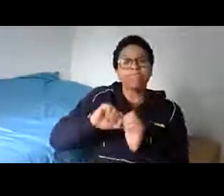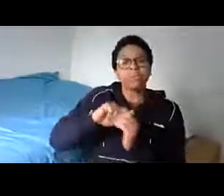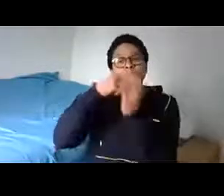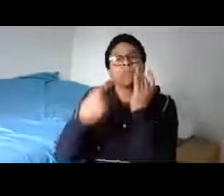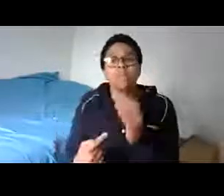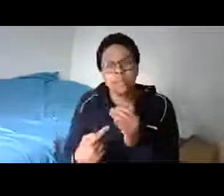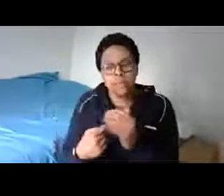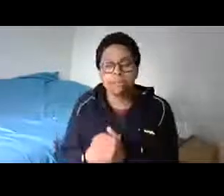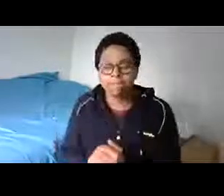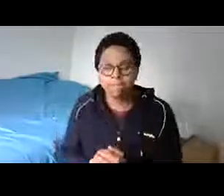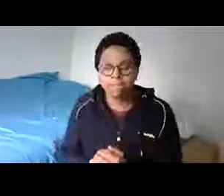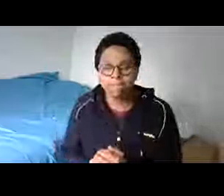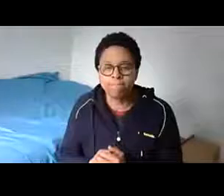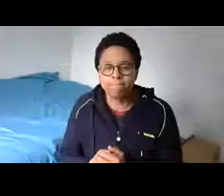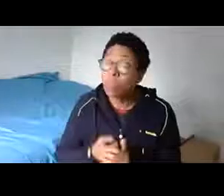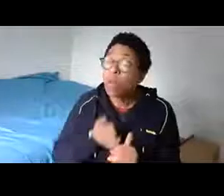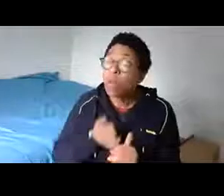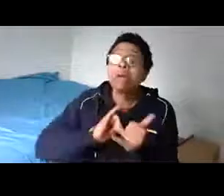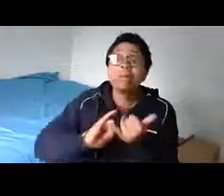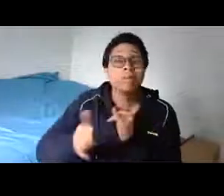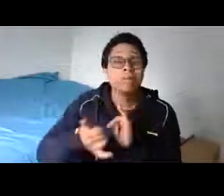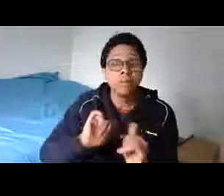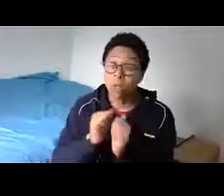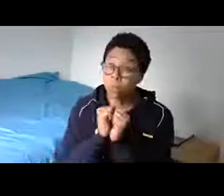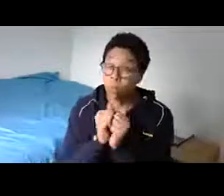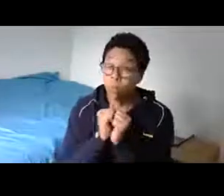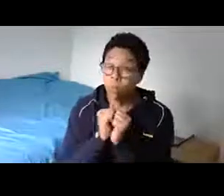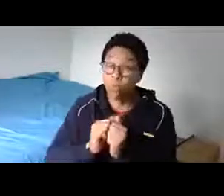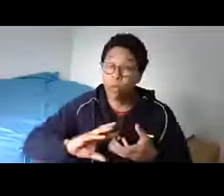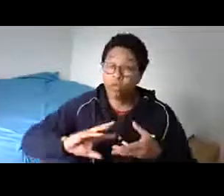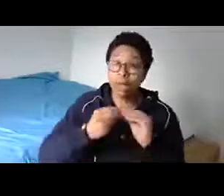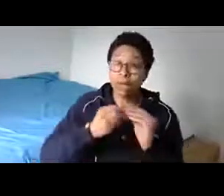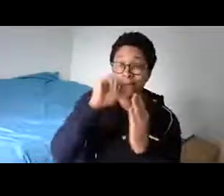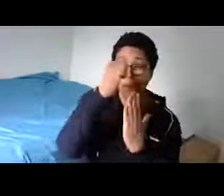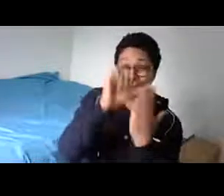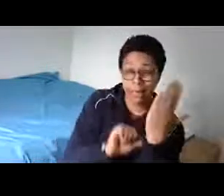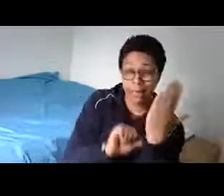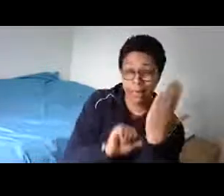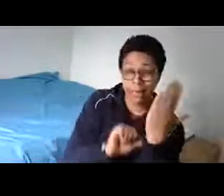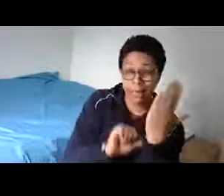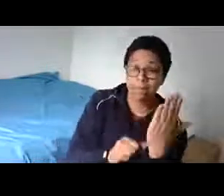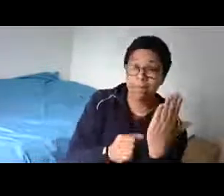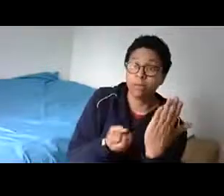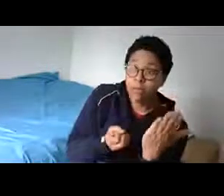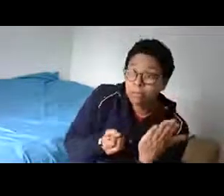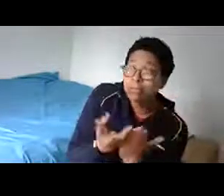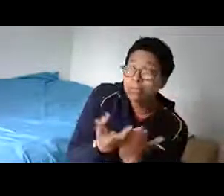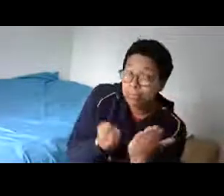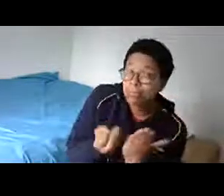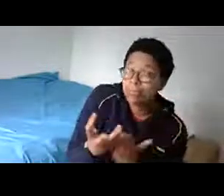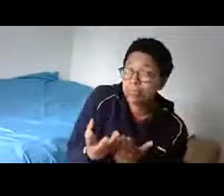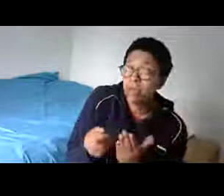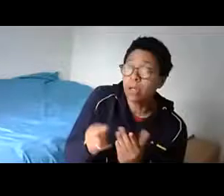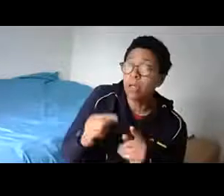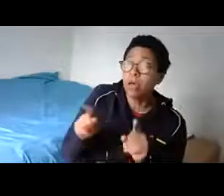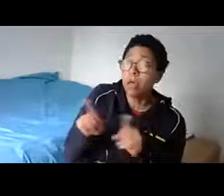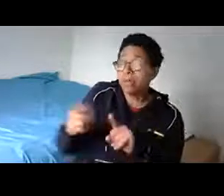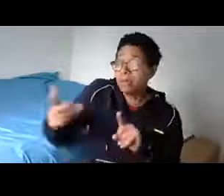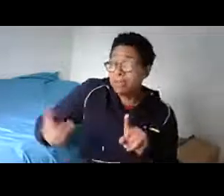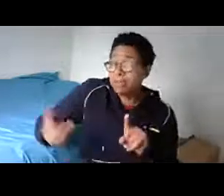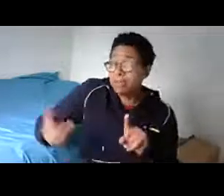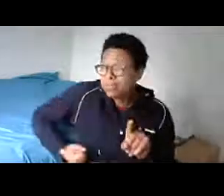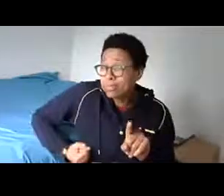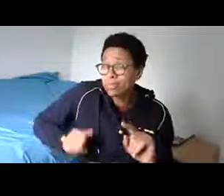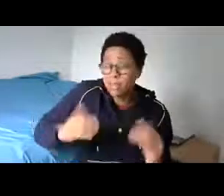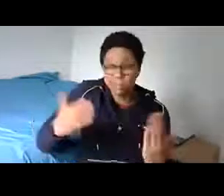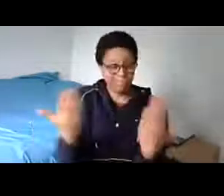It's worth sometimes putting together a list of income and expenditure just to show them that you can't afford to pay what they